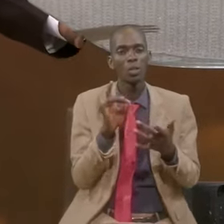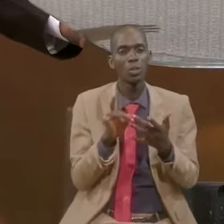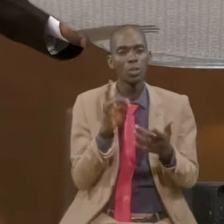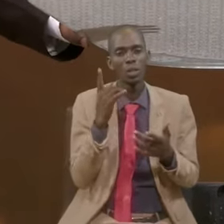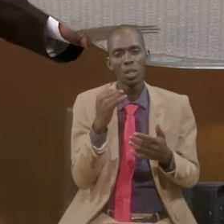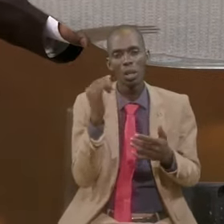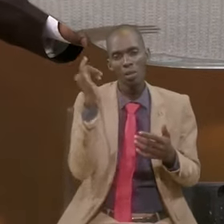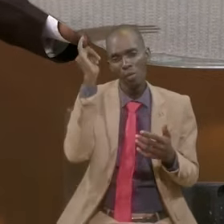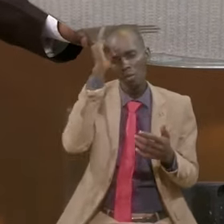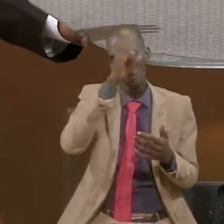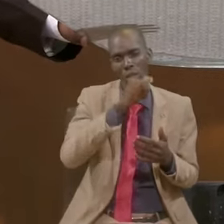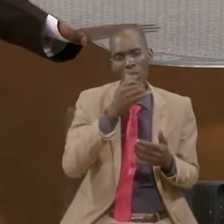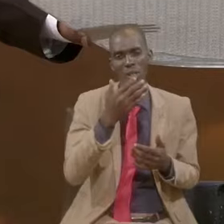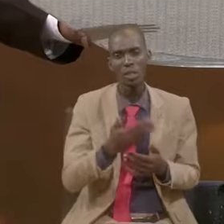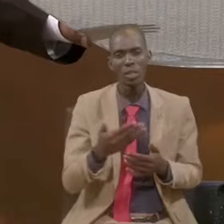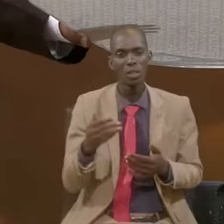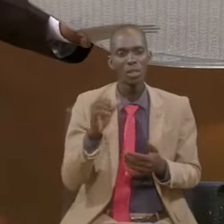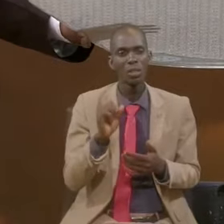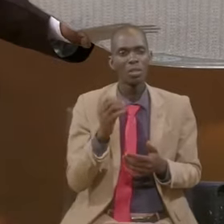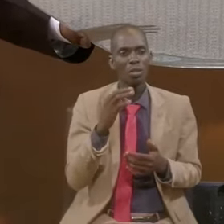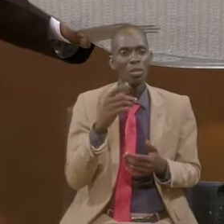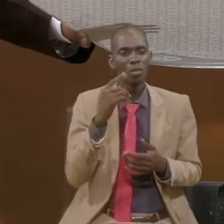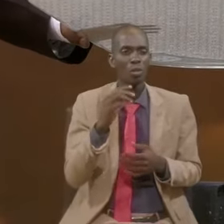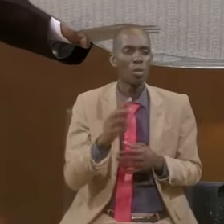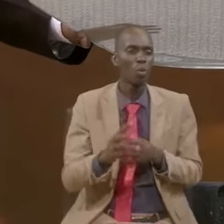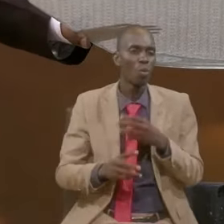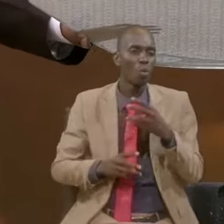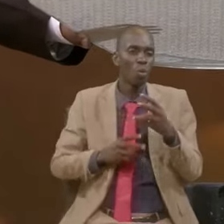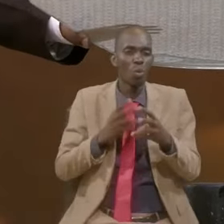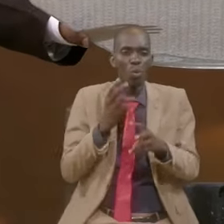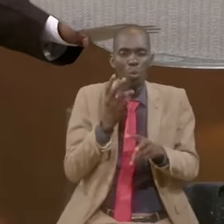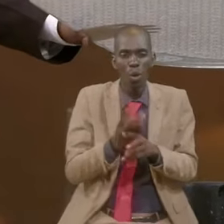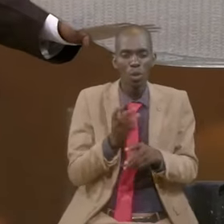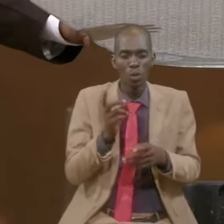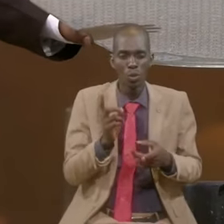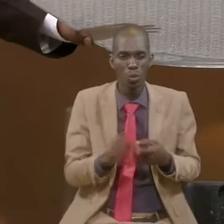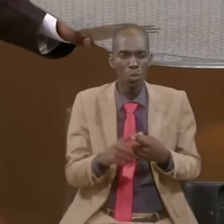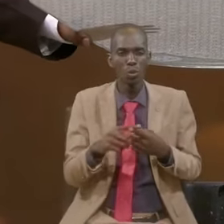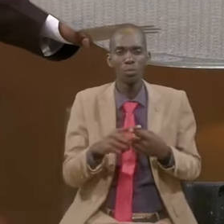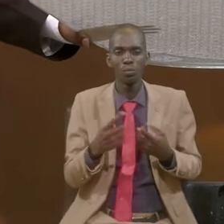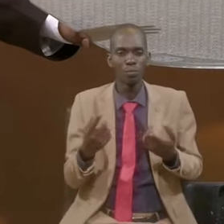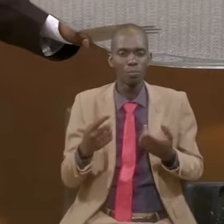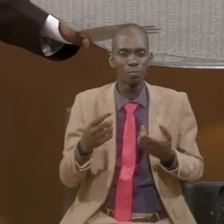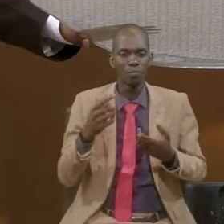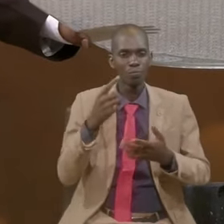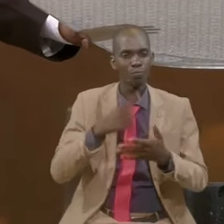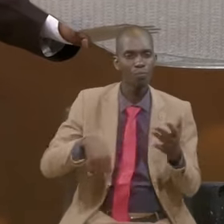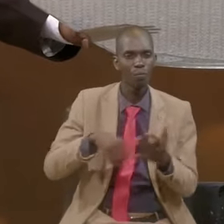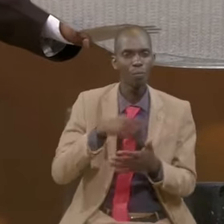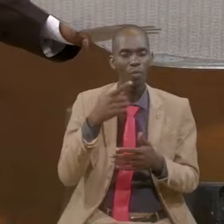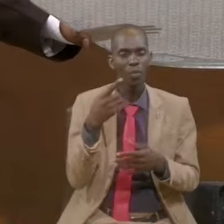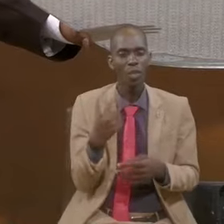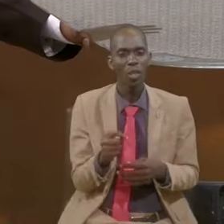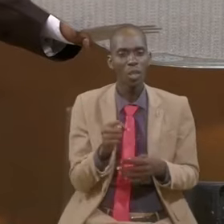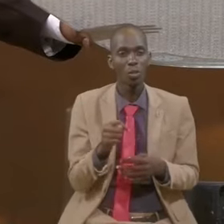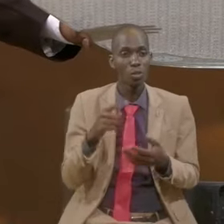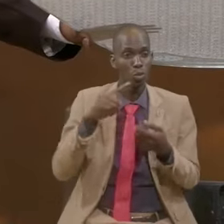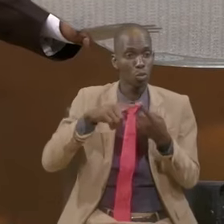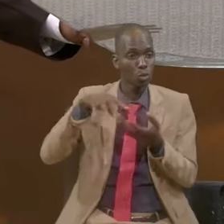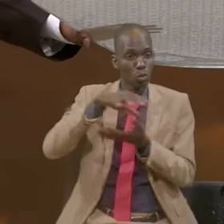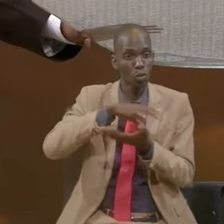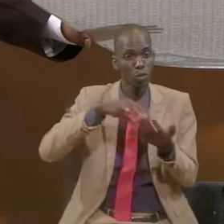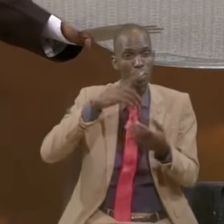foolish things of the world to confound the wise, and God has